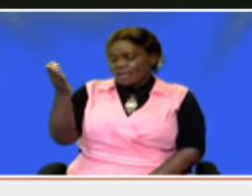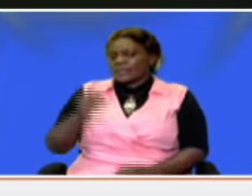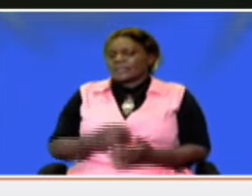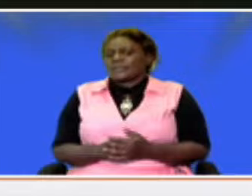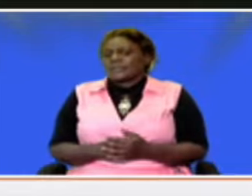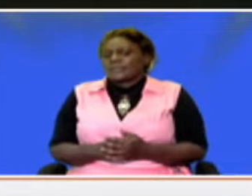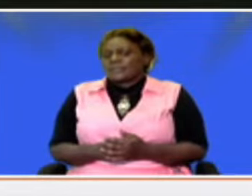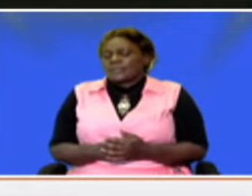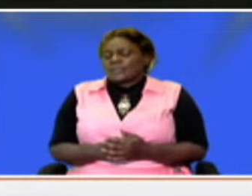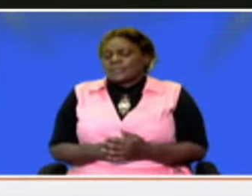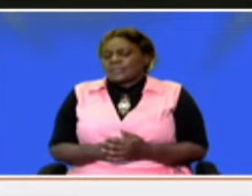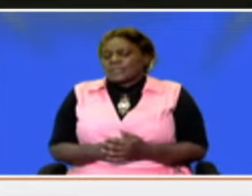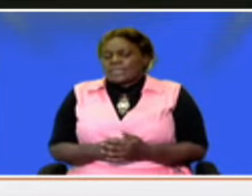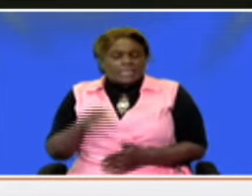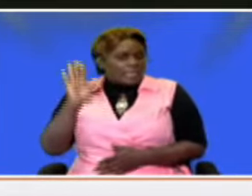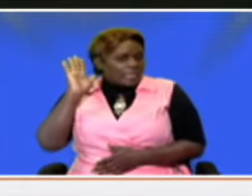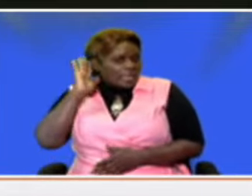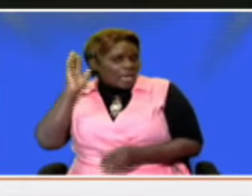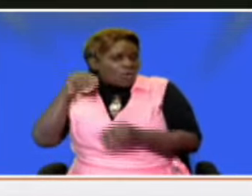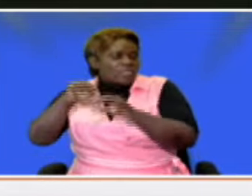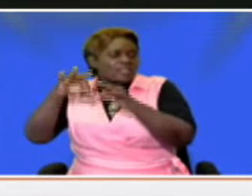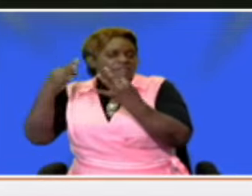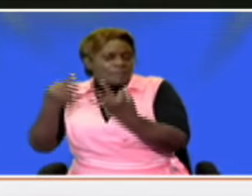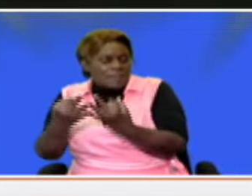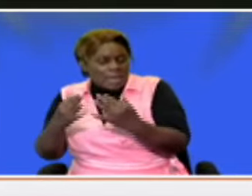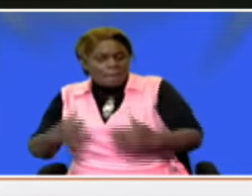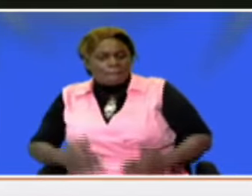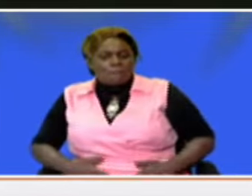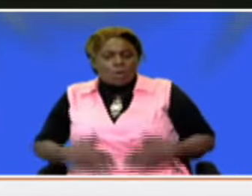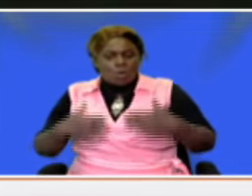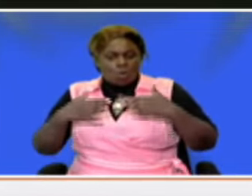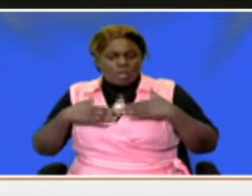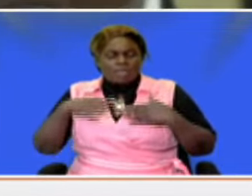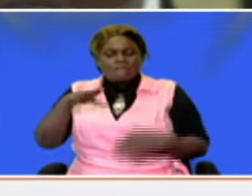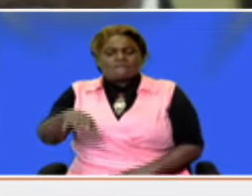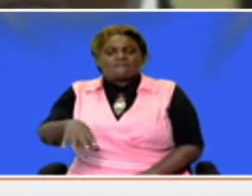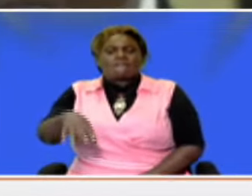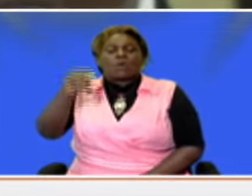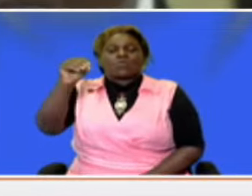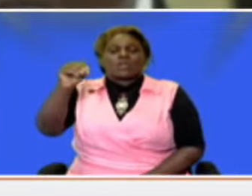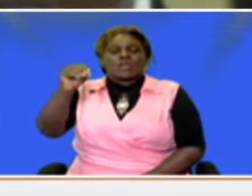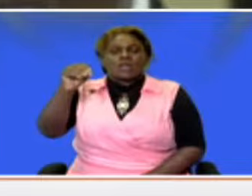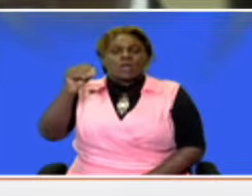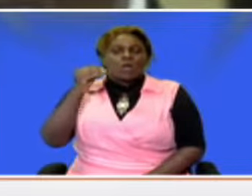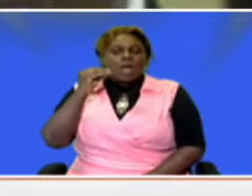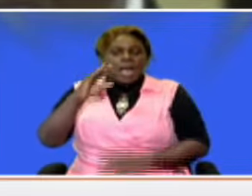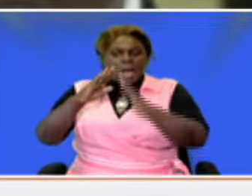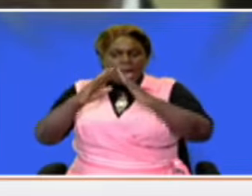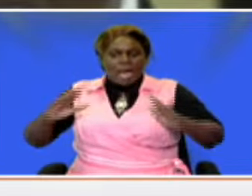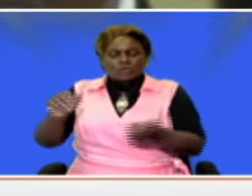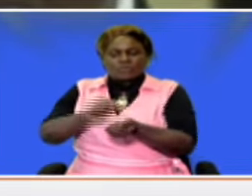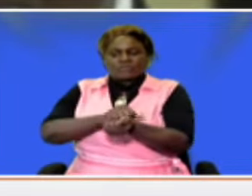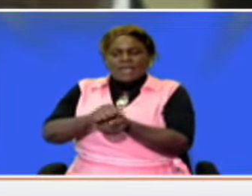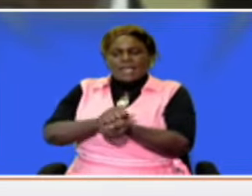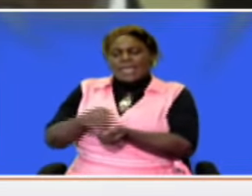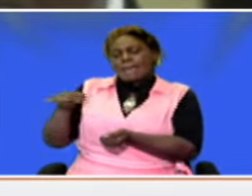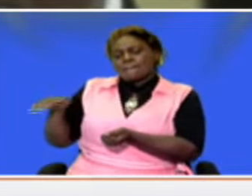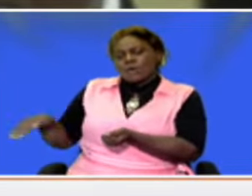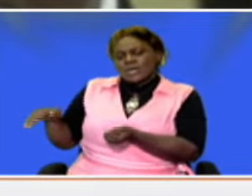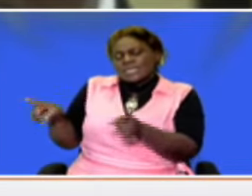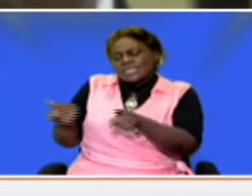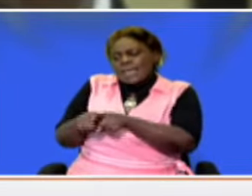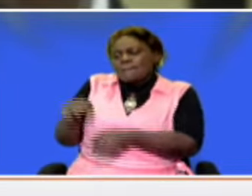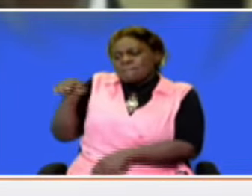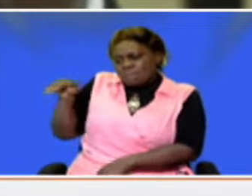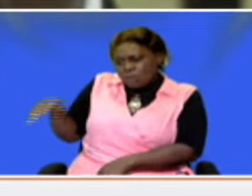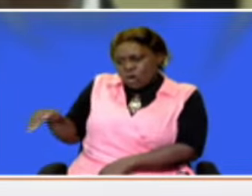Cemetery. According to a source within the family, the body of Daniel Koikai was discovered in his house on Friday morning, the same